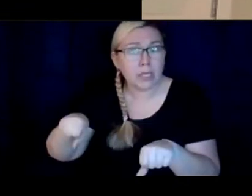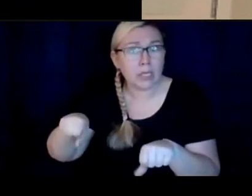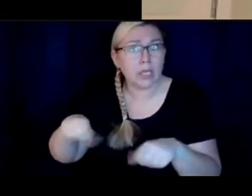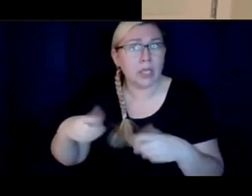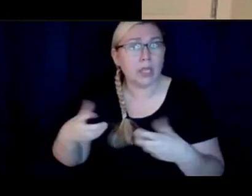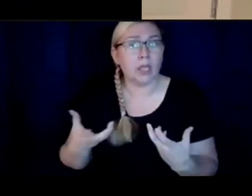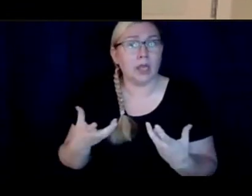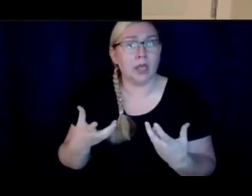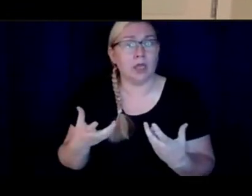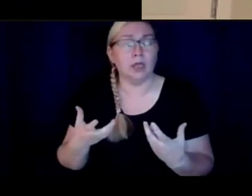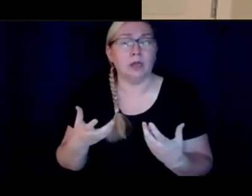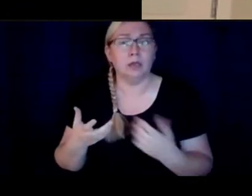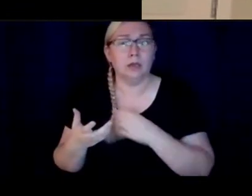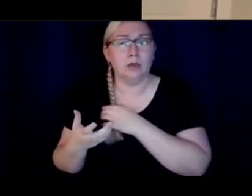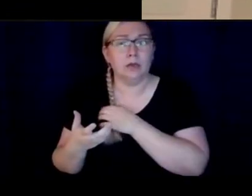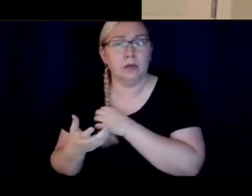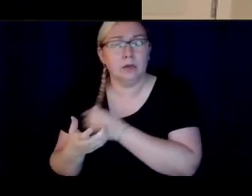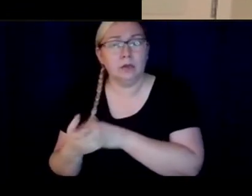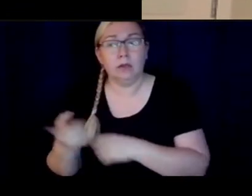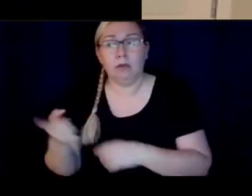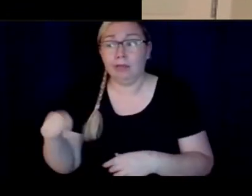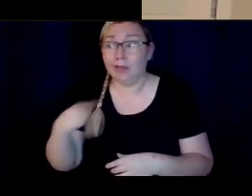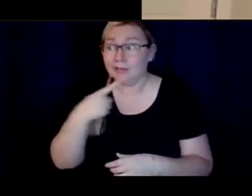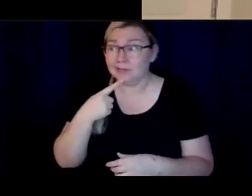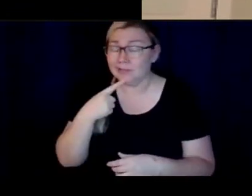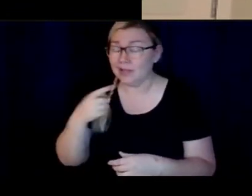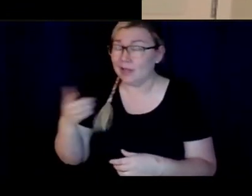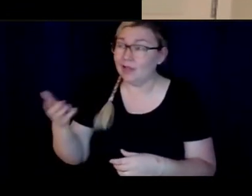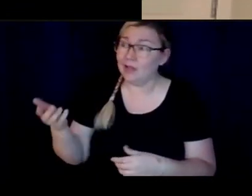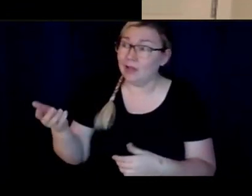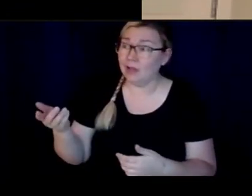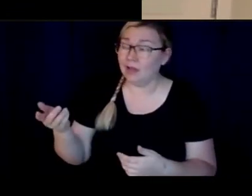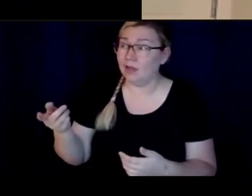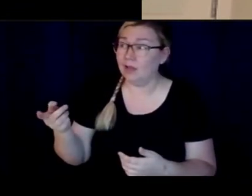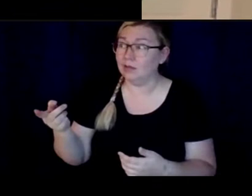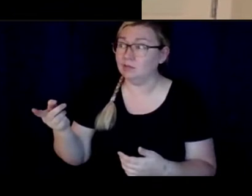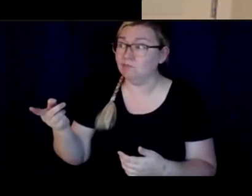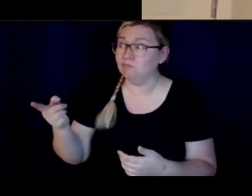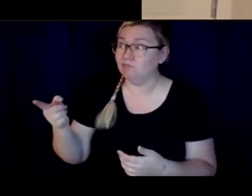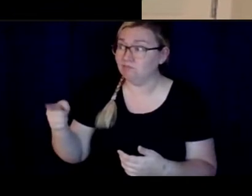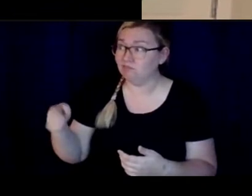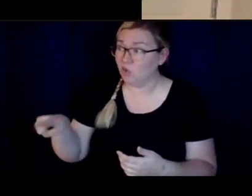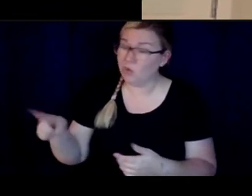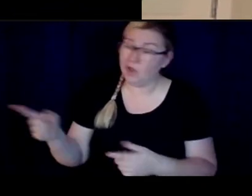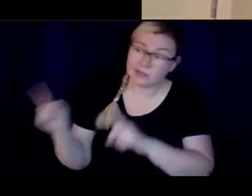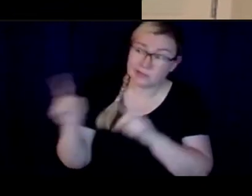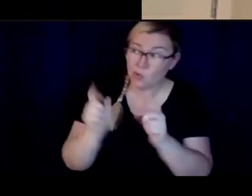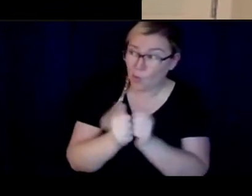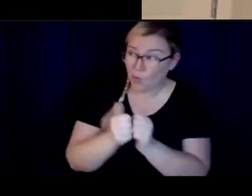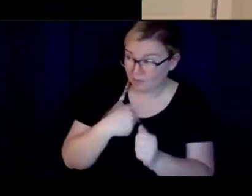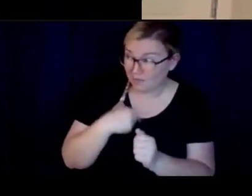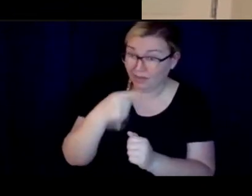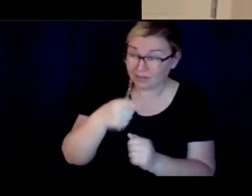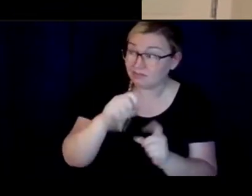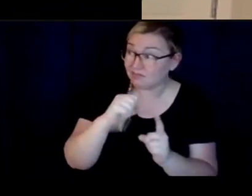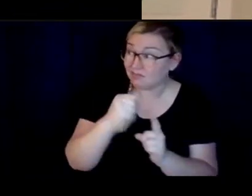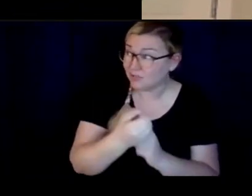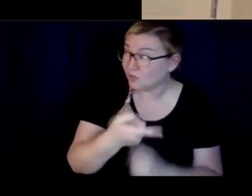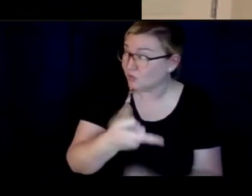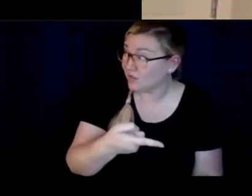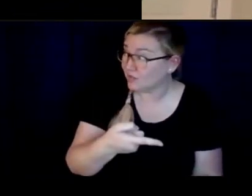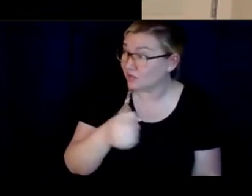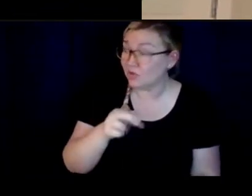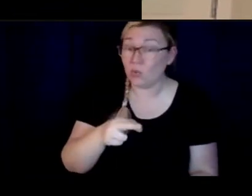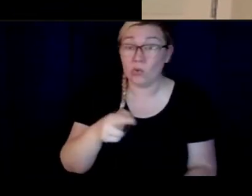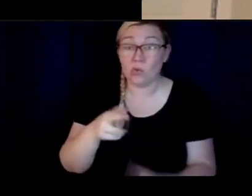you? Did you also say like, hey, did you like, you know, go with me to this? Or did I